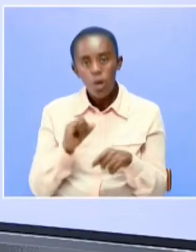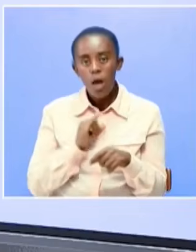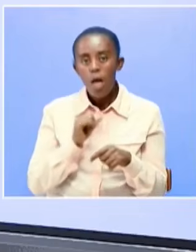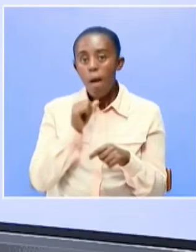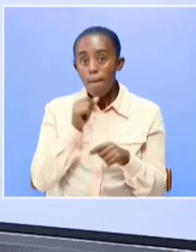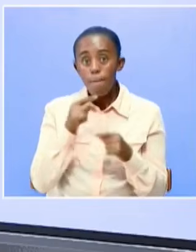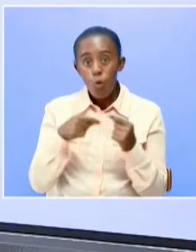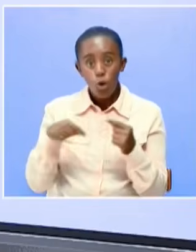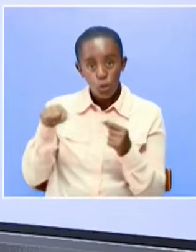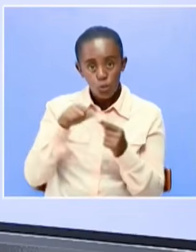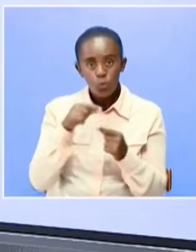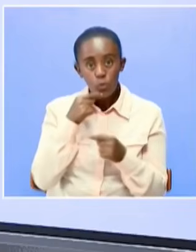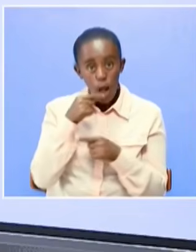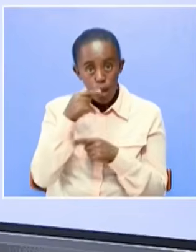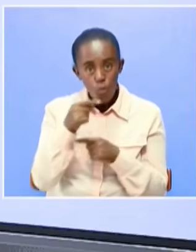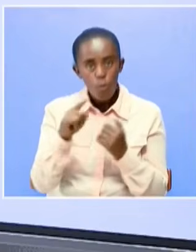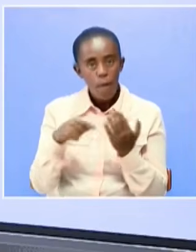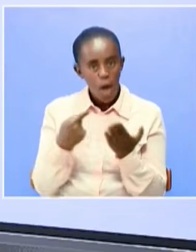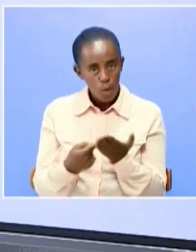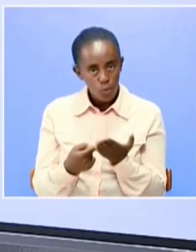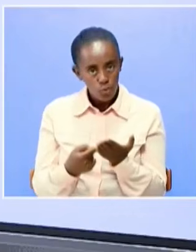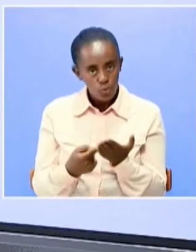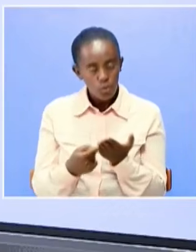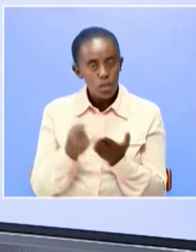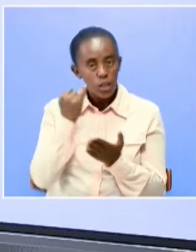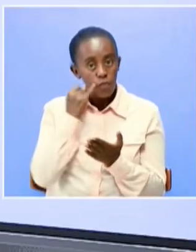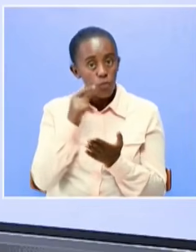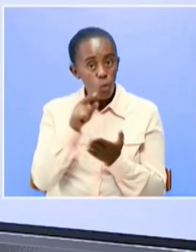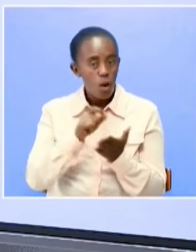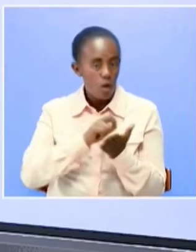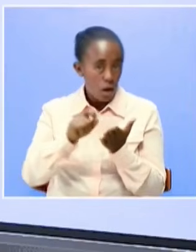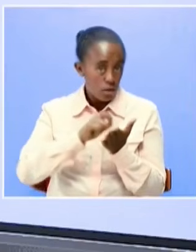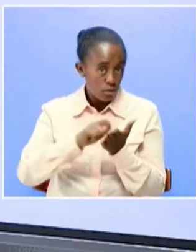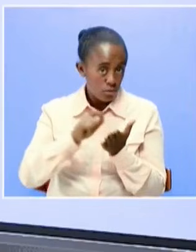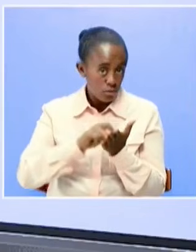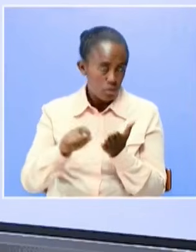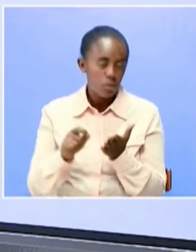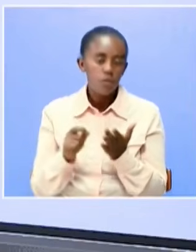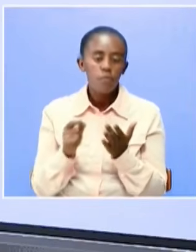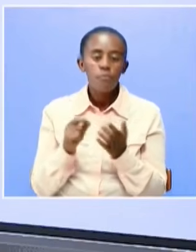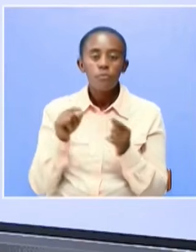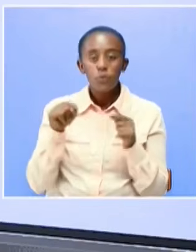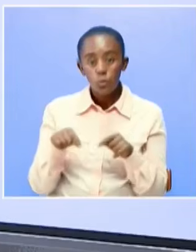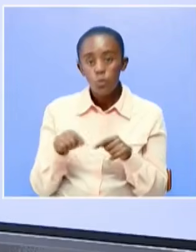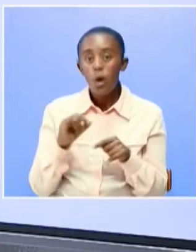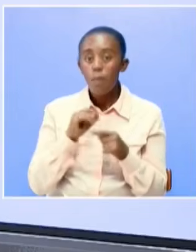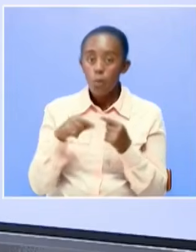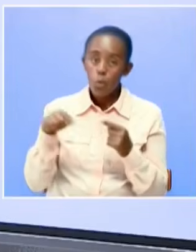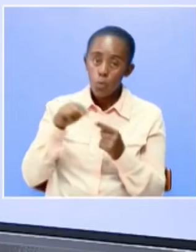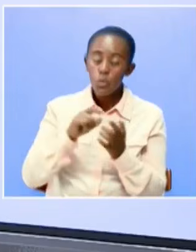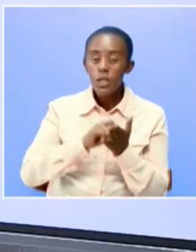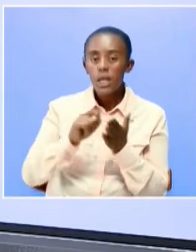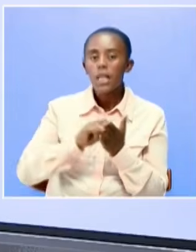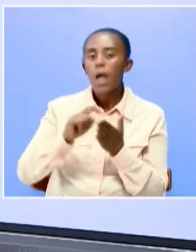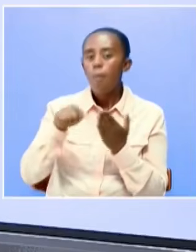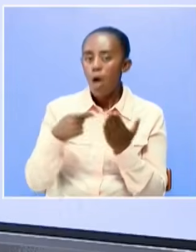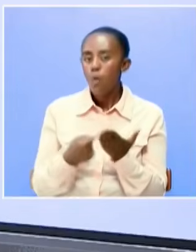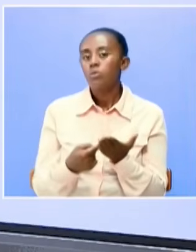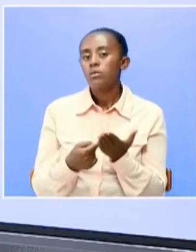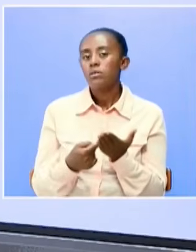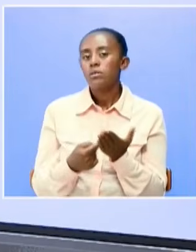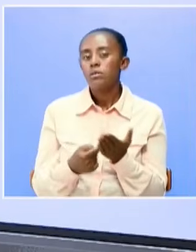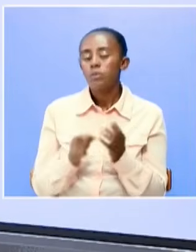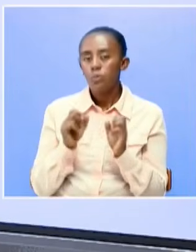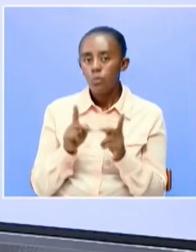tell you about. If you are writing, you can say here, today I'm going to write about.